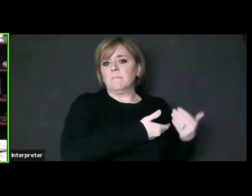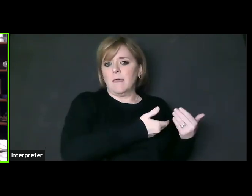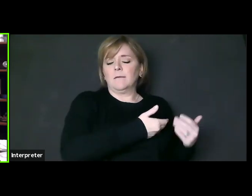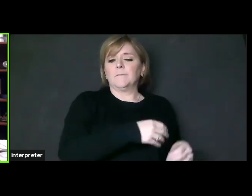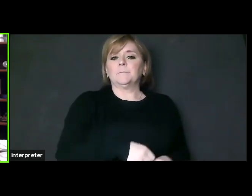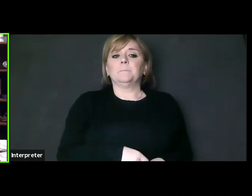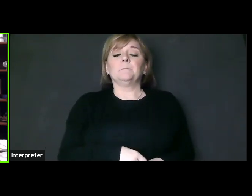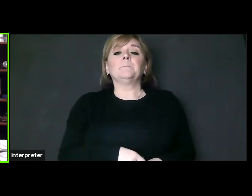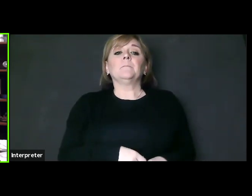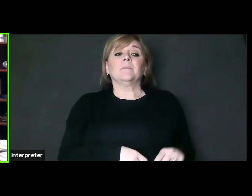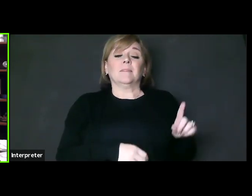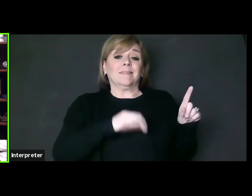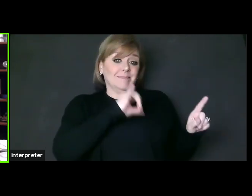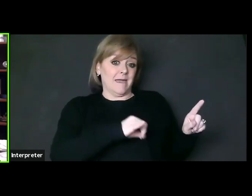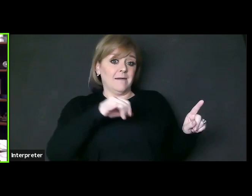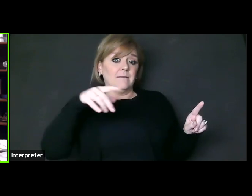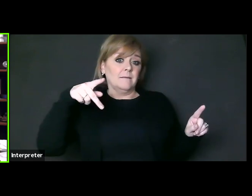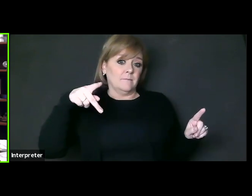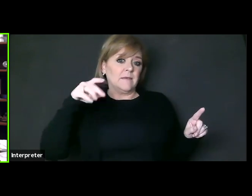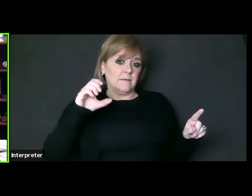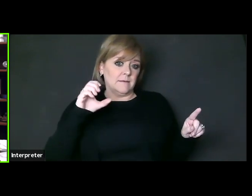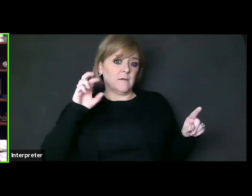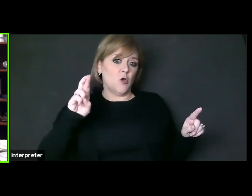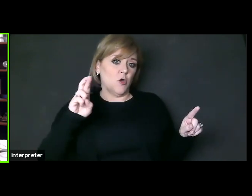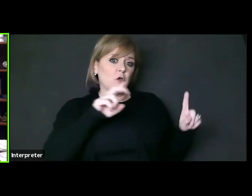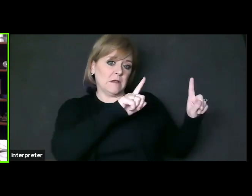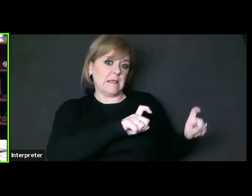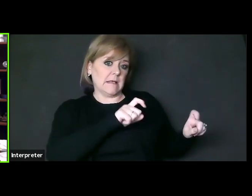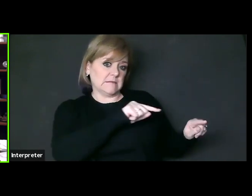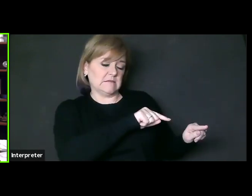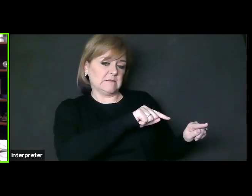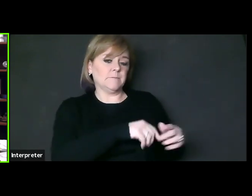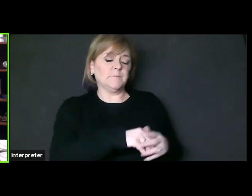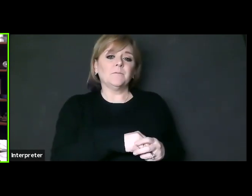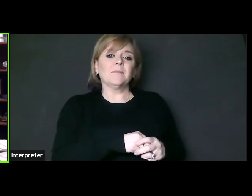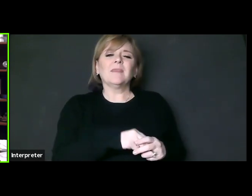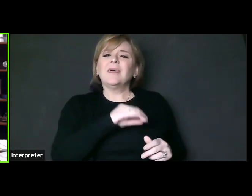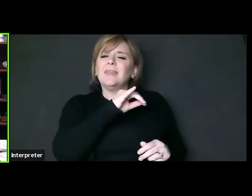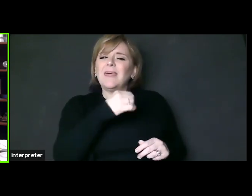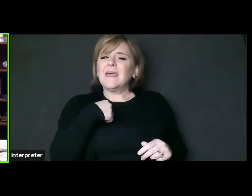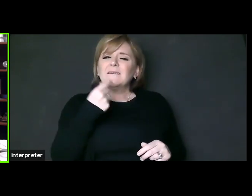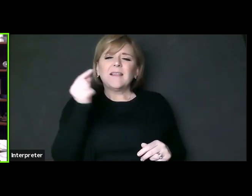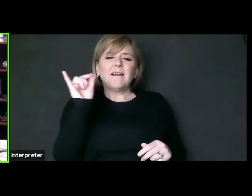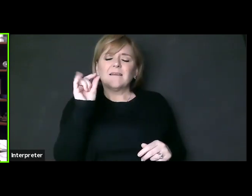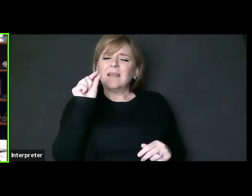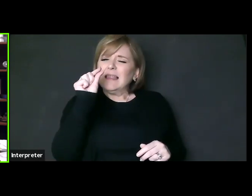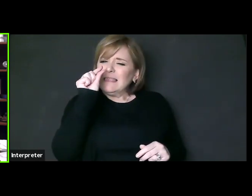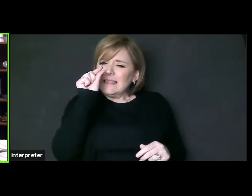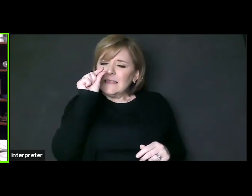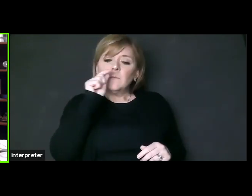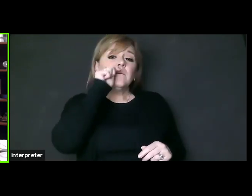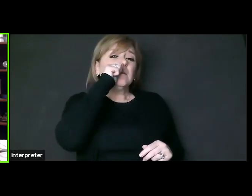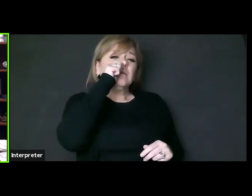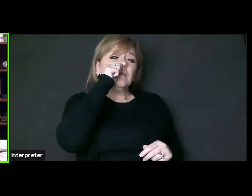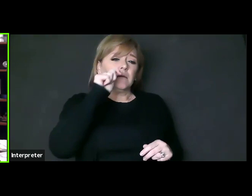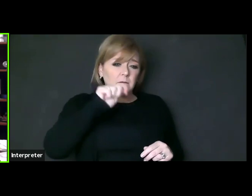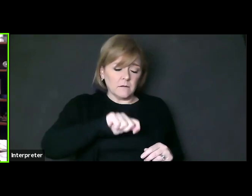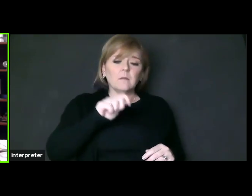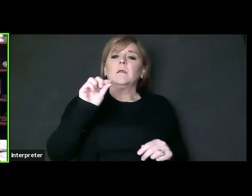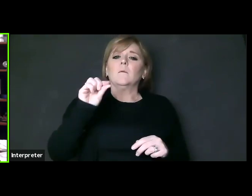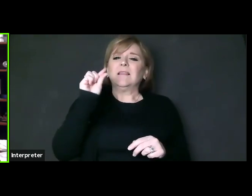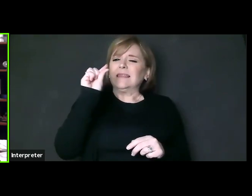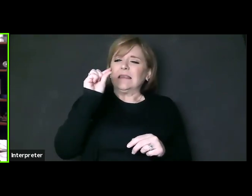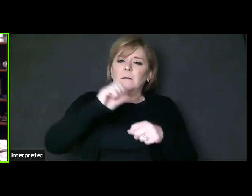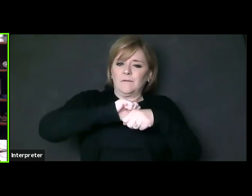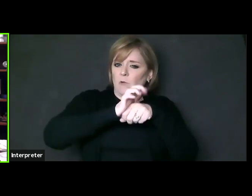that test, that PCR test, is just a tiny amount of virus particles are on that swab. In order for us